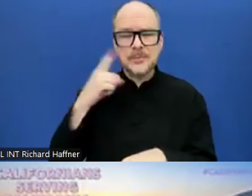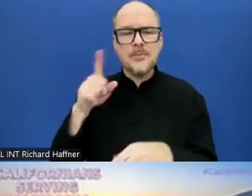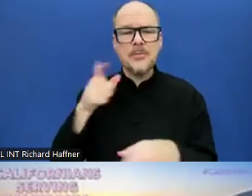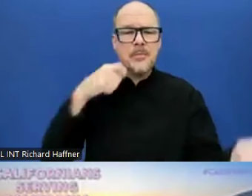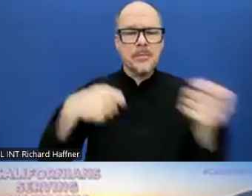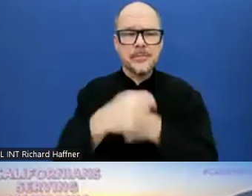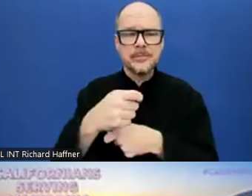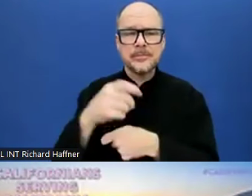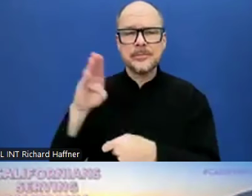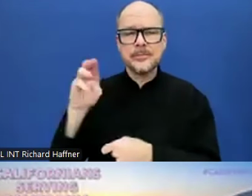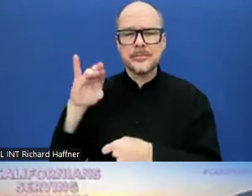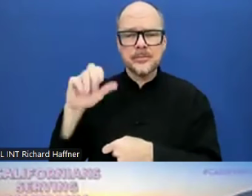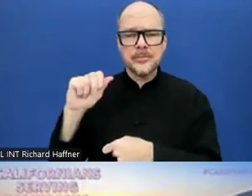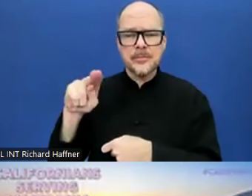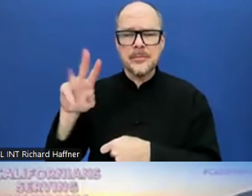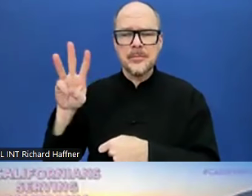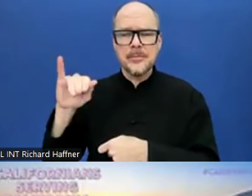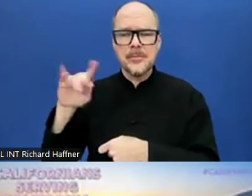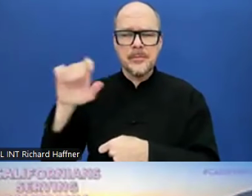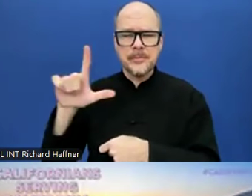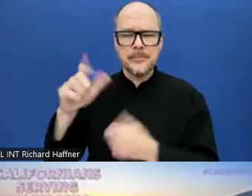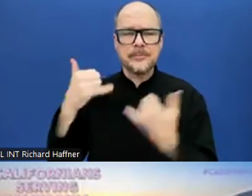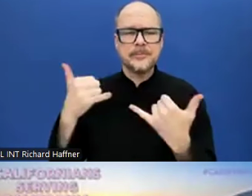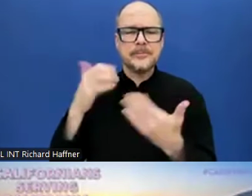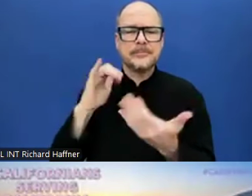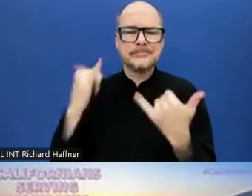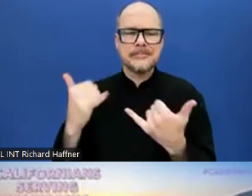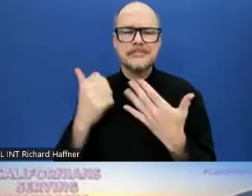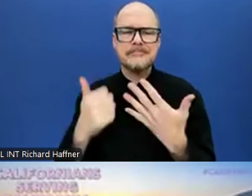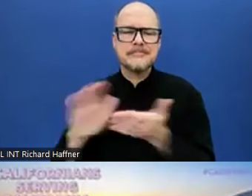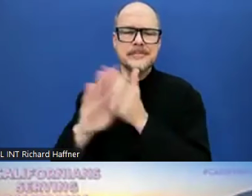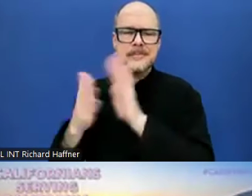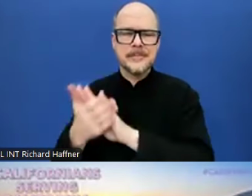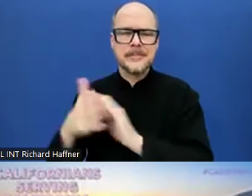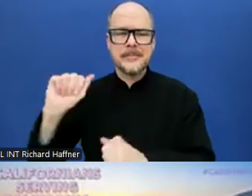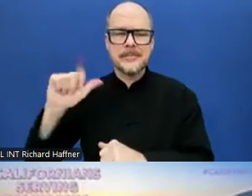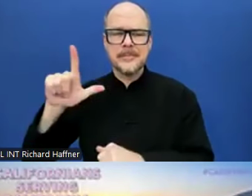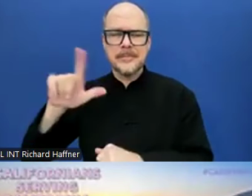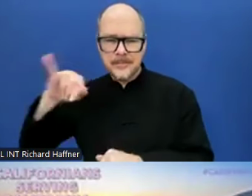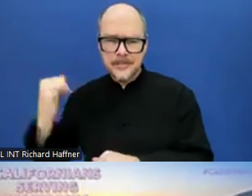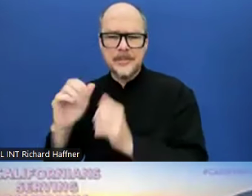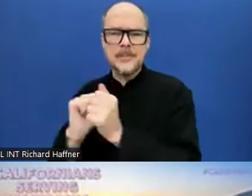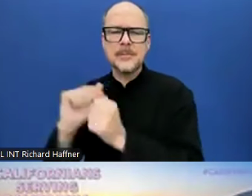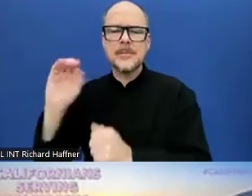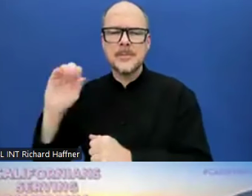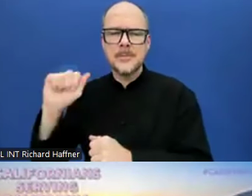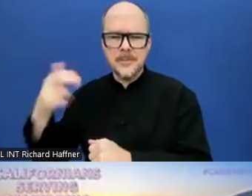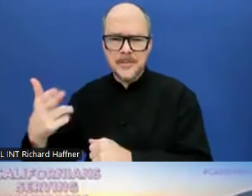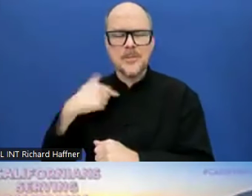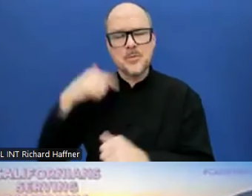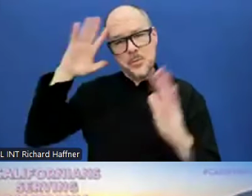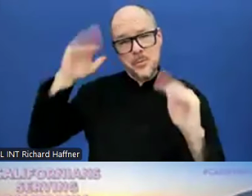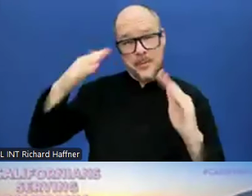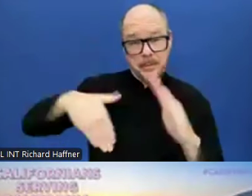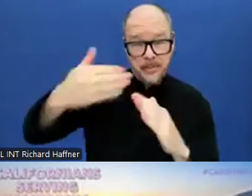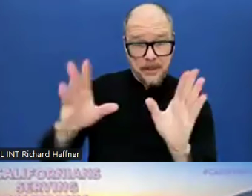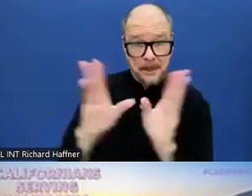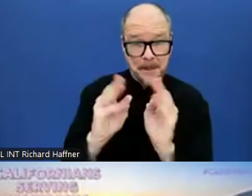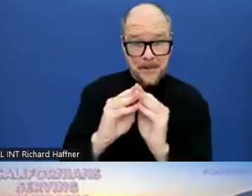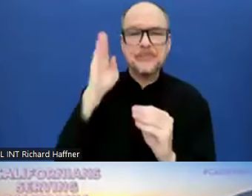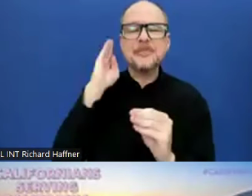Brian Wiesel, who is now an administrative law judge with OAH. And we're hoping by the time of the next meeting that they will